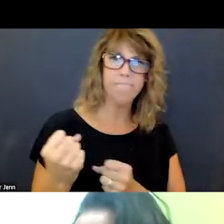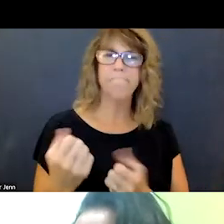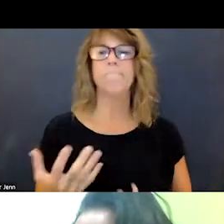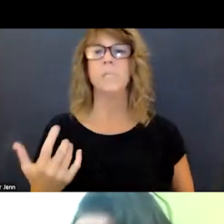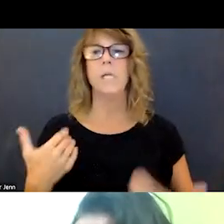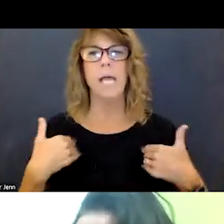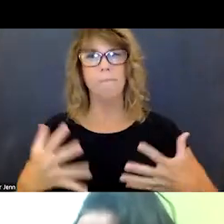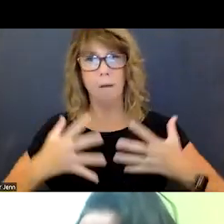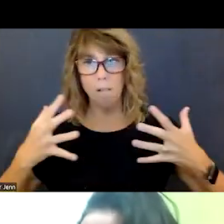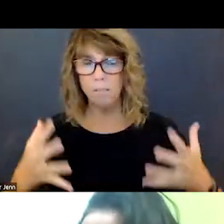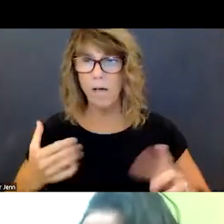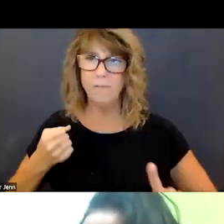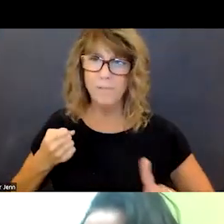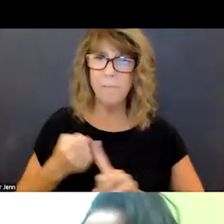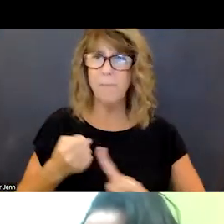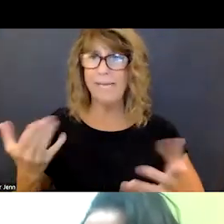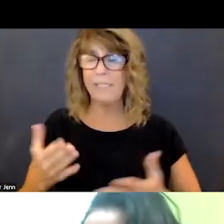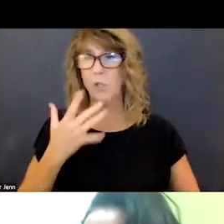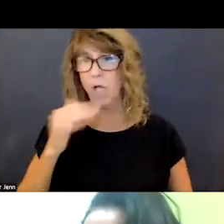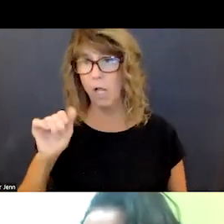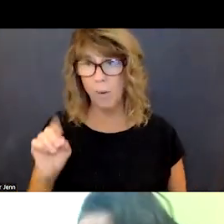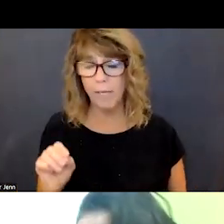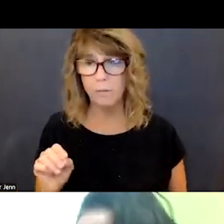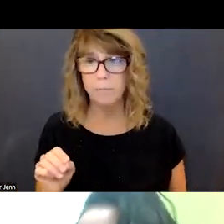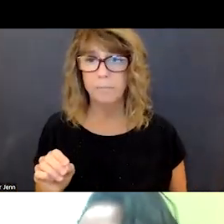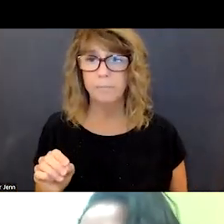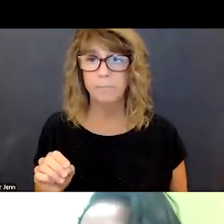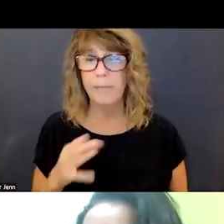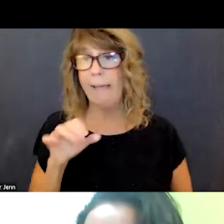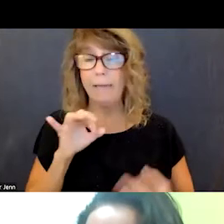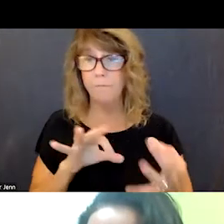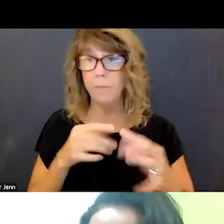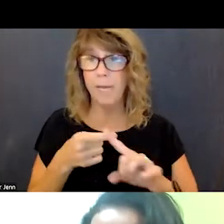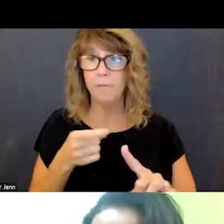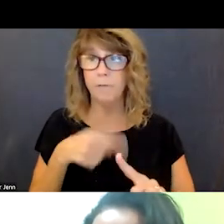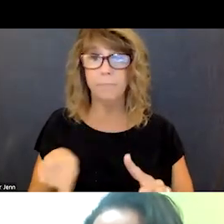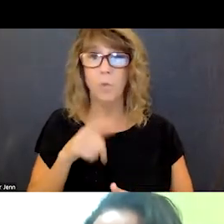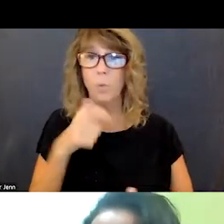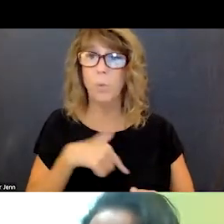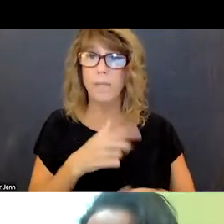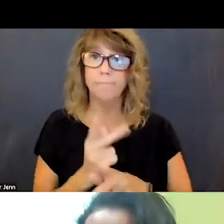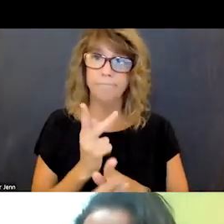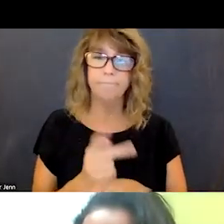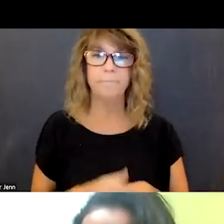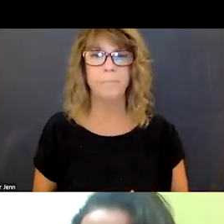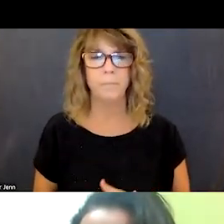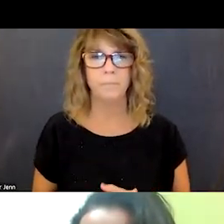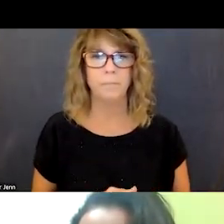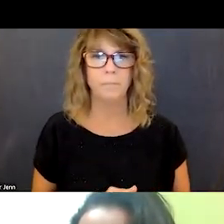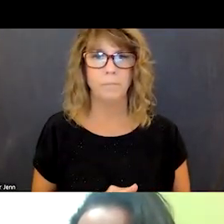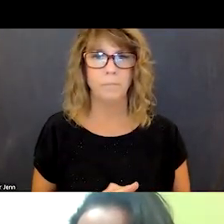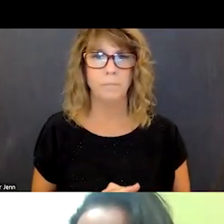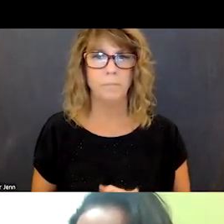a lot of impact in Colorado and feedback from those that we serve. Next slide, please.